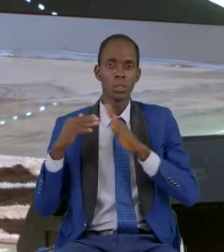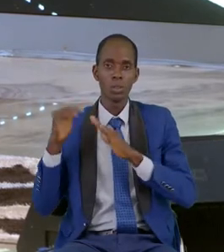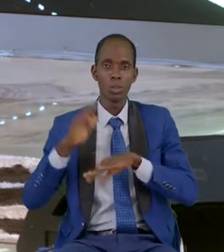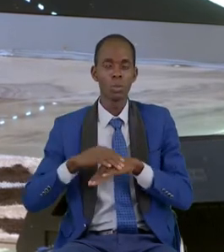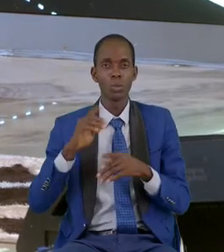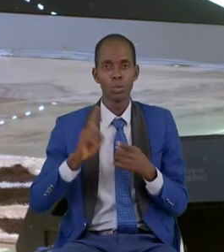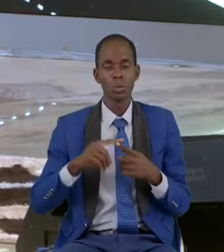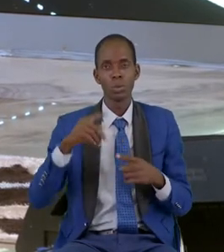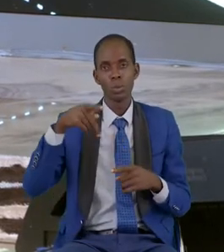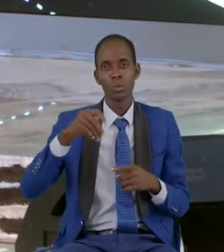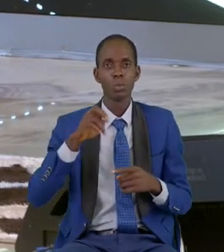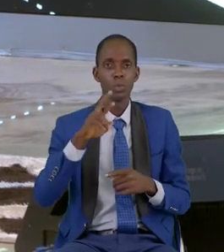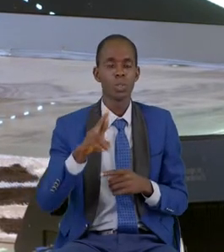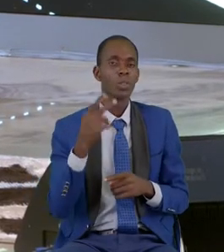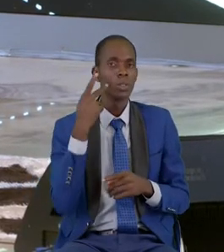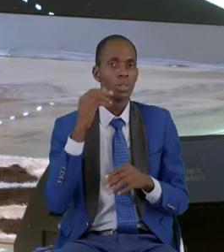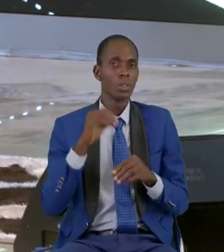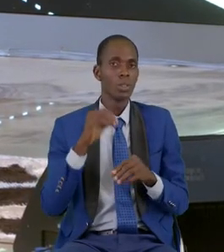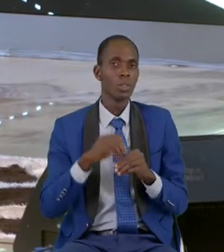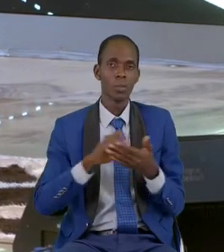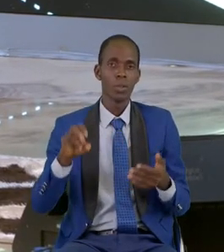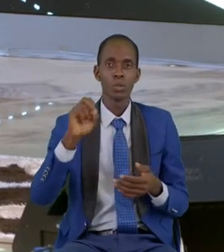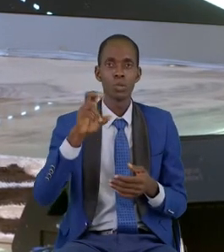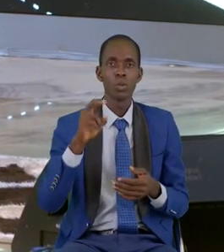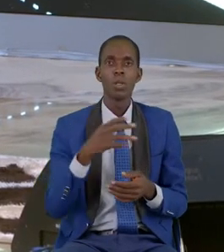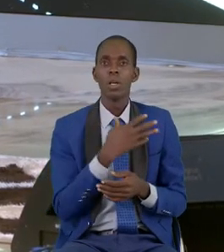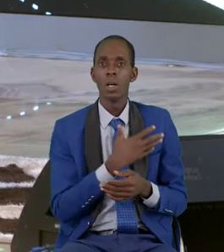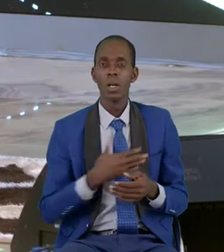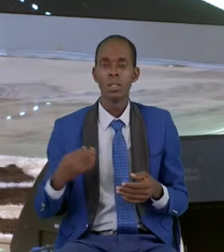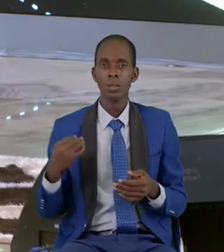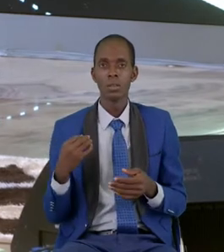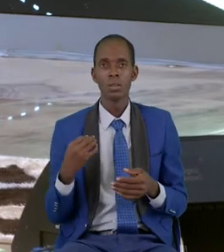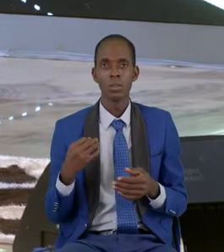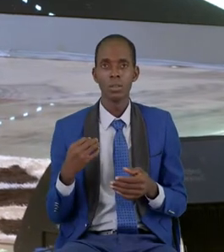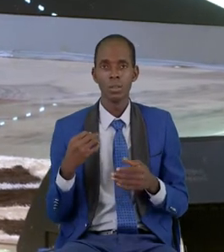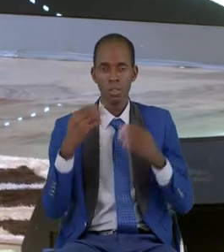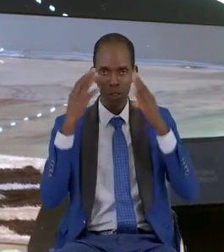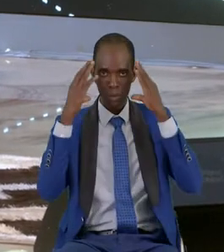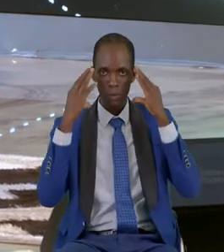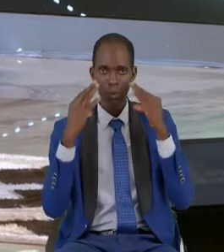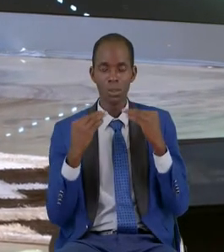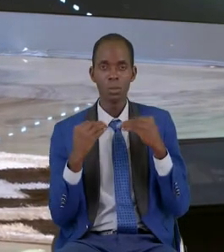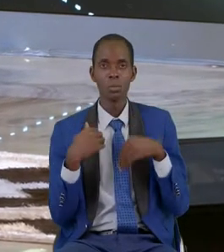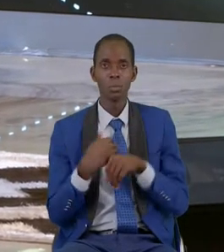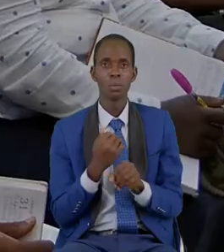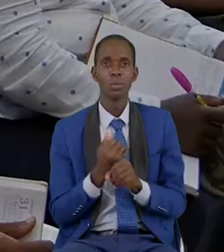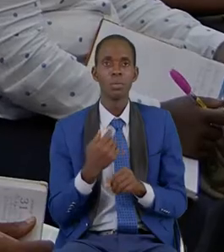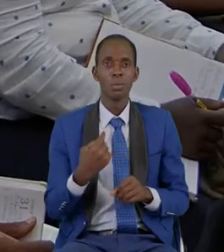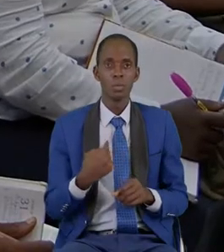12, verse 12 says, and the Spirit bid me go. And the